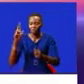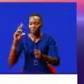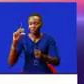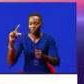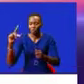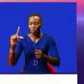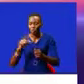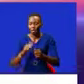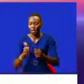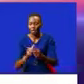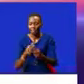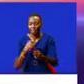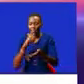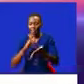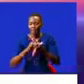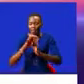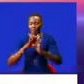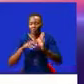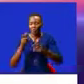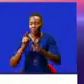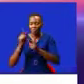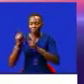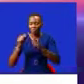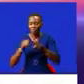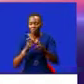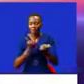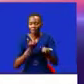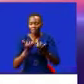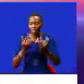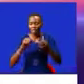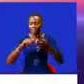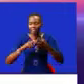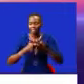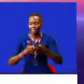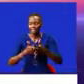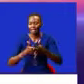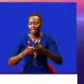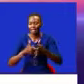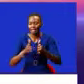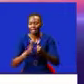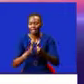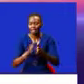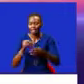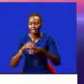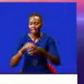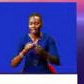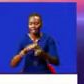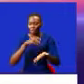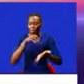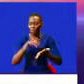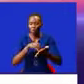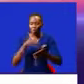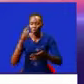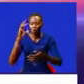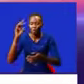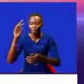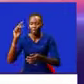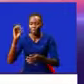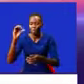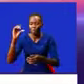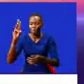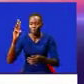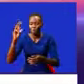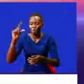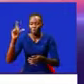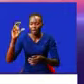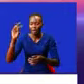Kumachielo en ni chenro goeko mag wuoth kod ohala koro to nochakore ayanga e kar yiengo nyamburko mano ero ma Mowlem Kisumu.